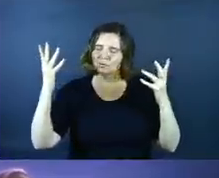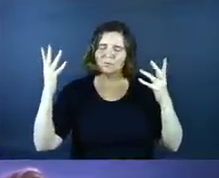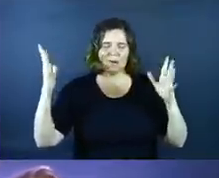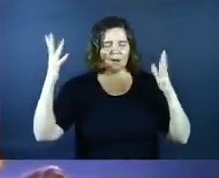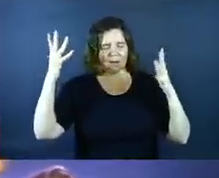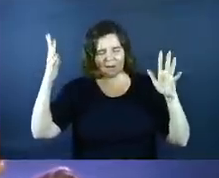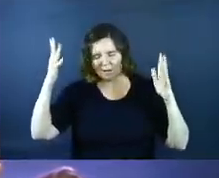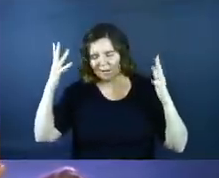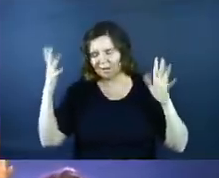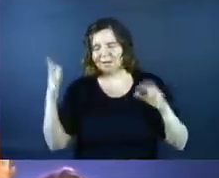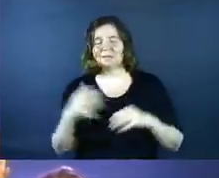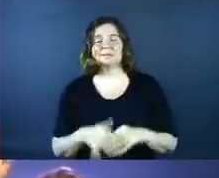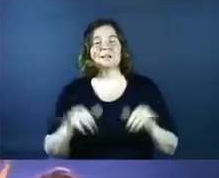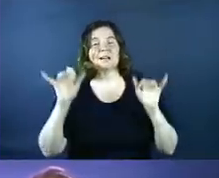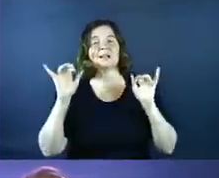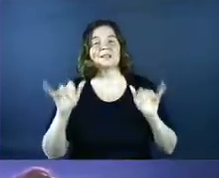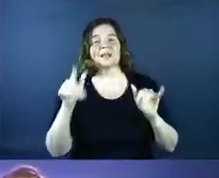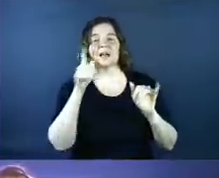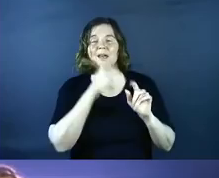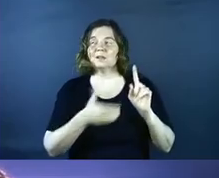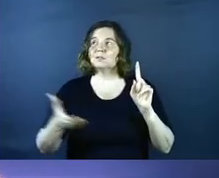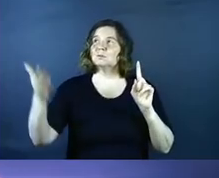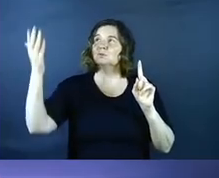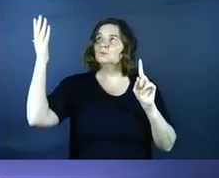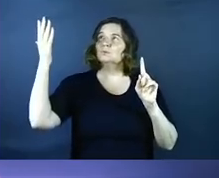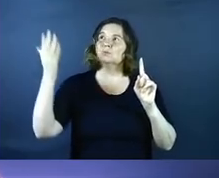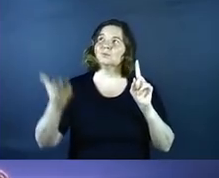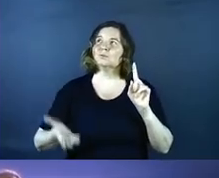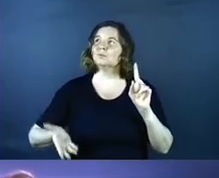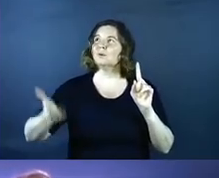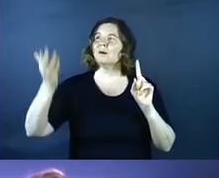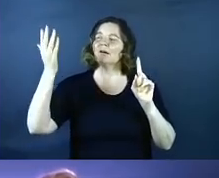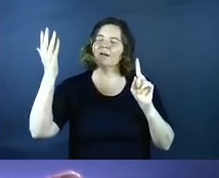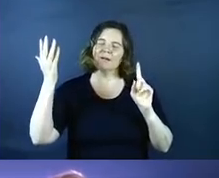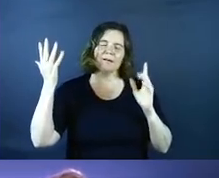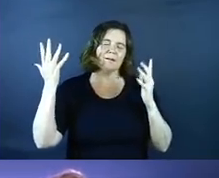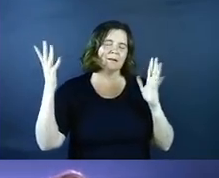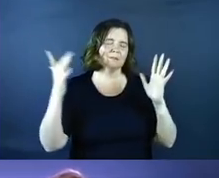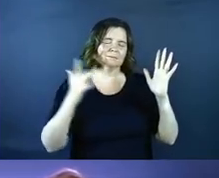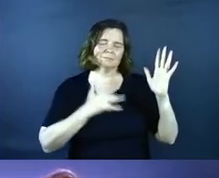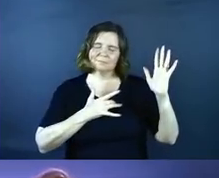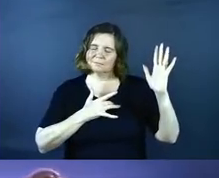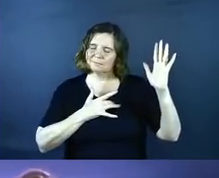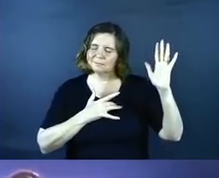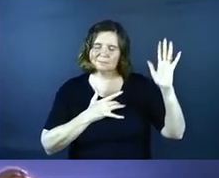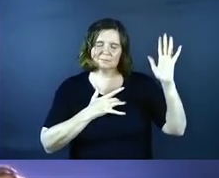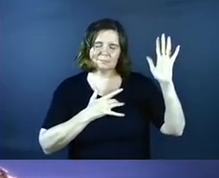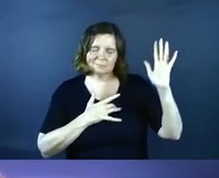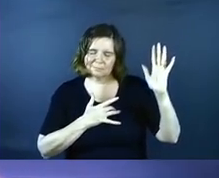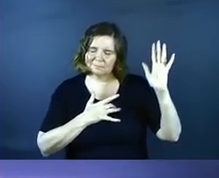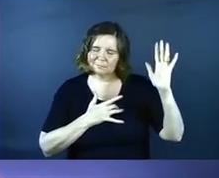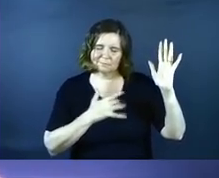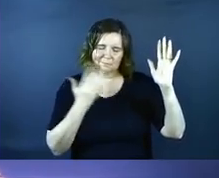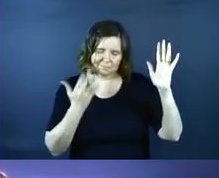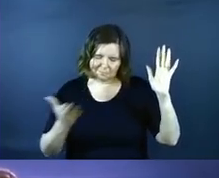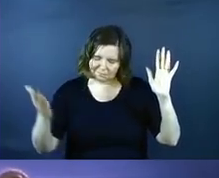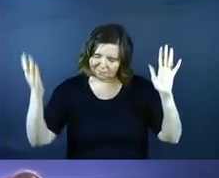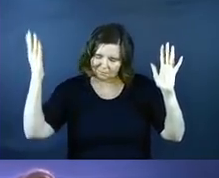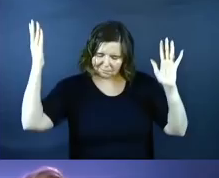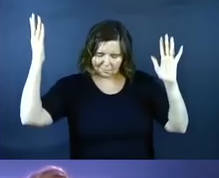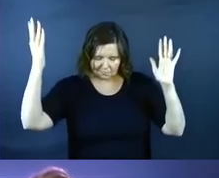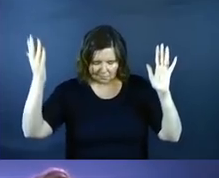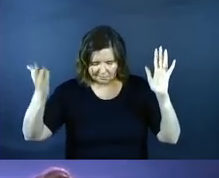you are. That is who you are. That is who